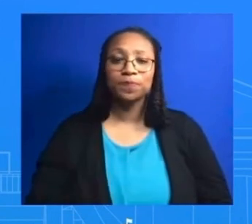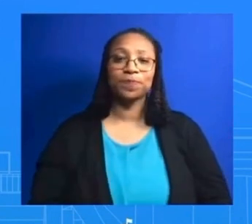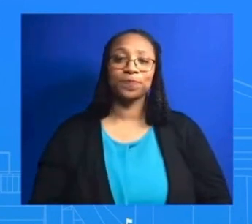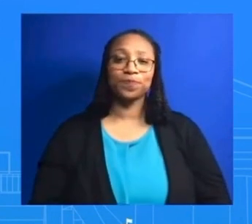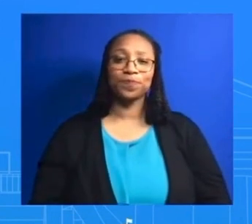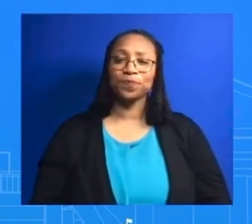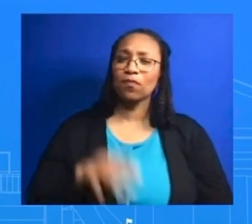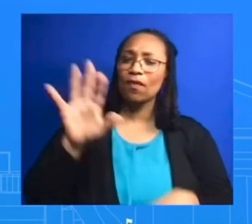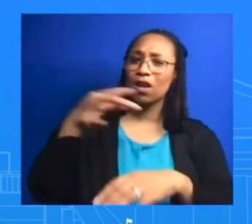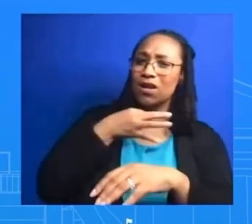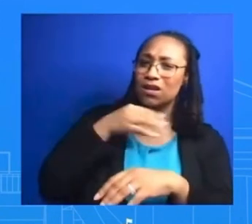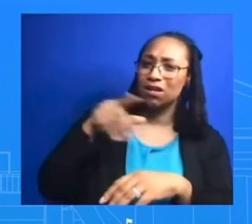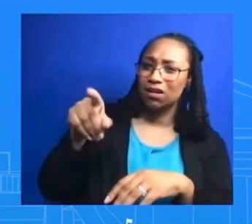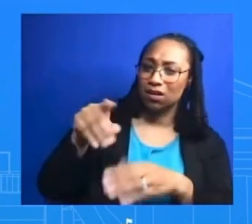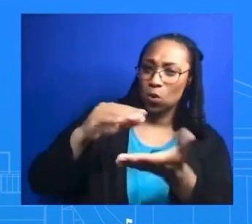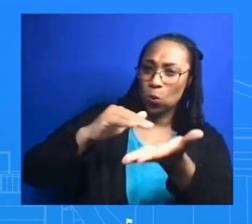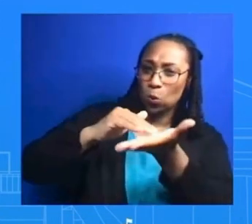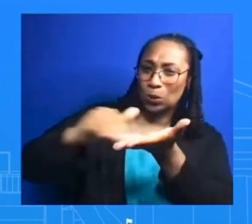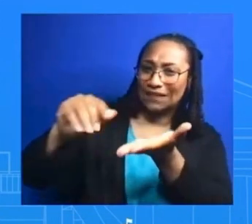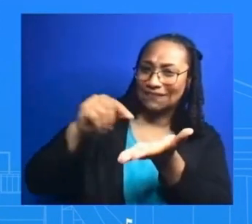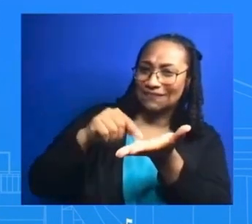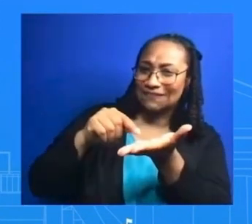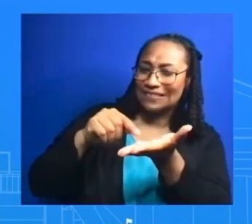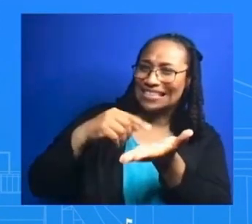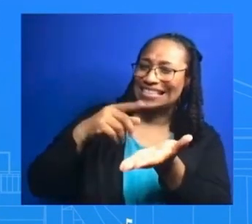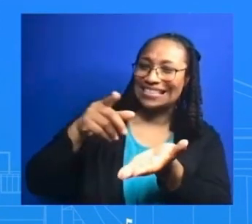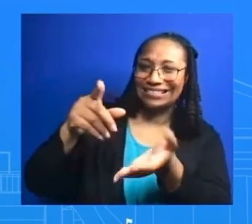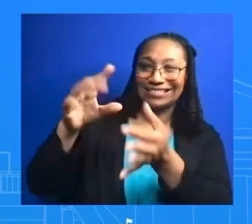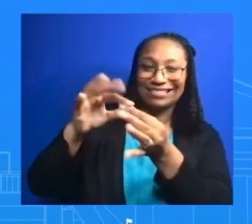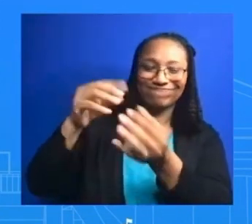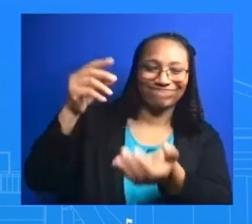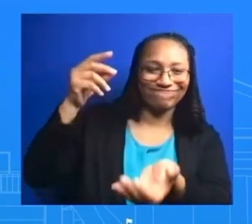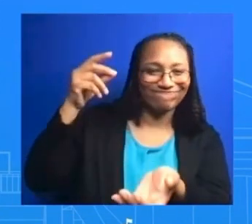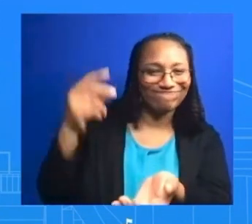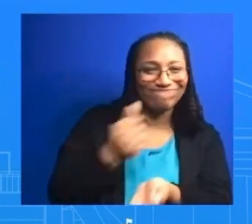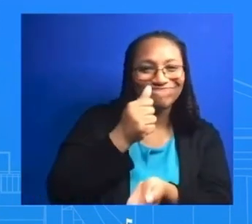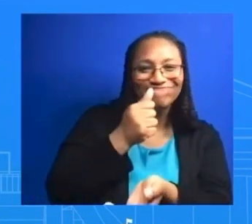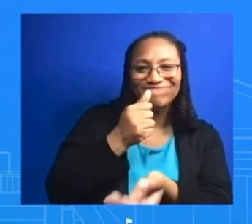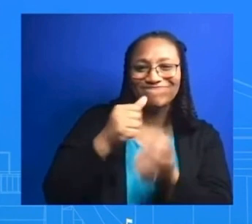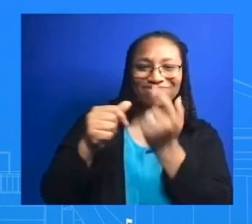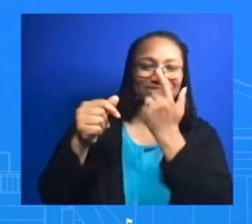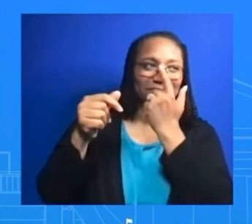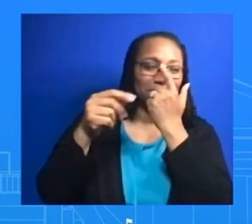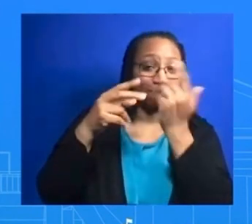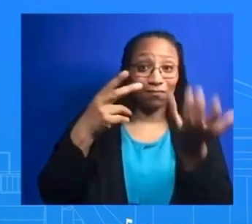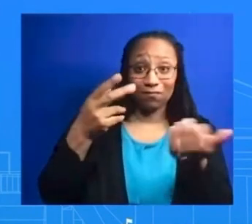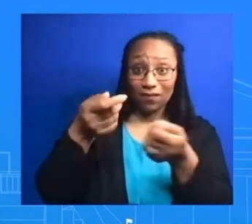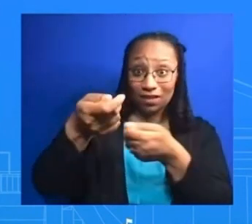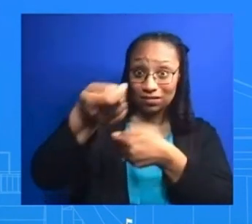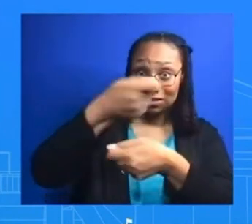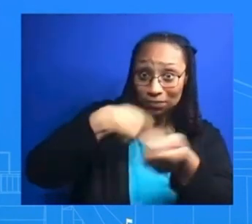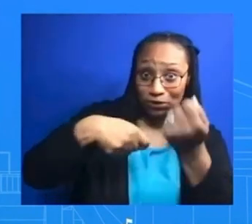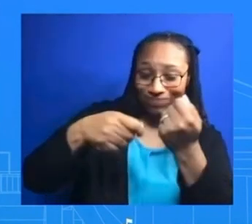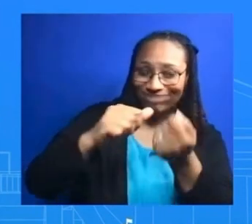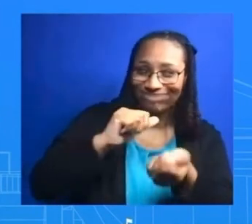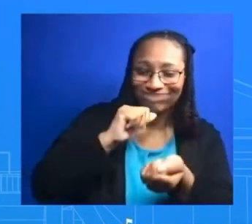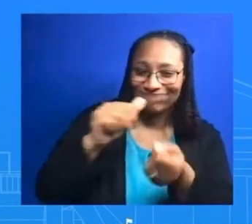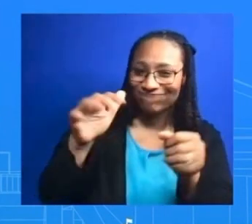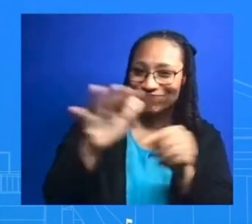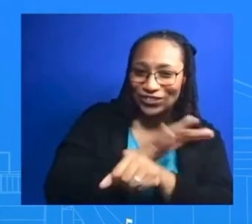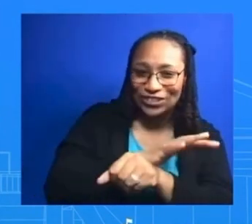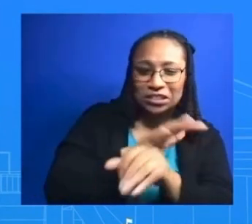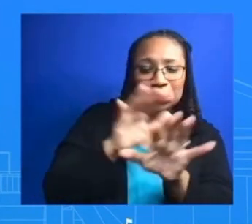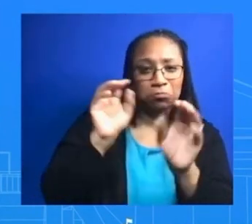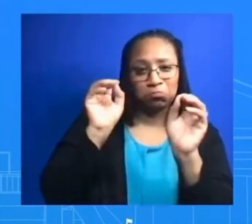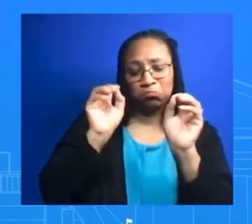Are there, I think this is a known answer, so I'm sorry for even asking it, but like, how big is the universe of people who don't qualify for the income-based repayment